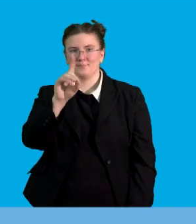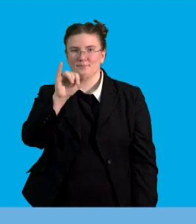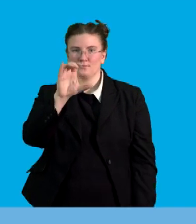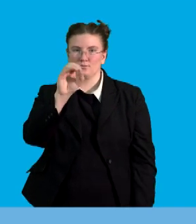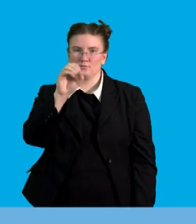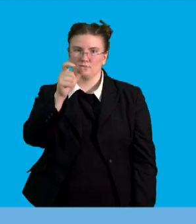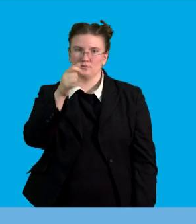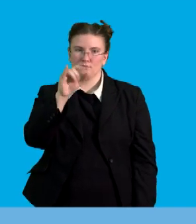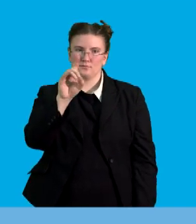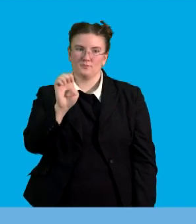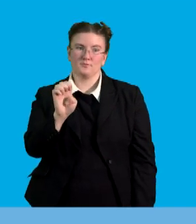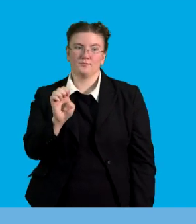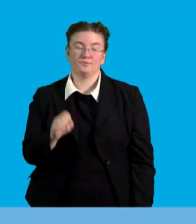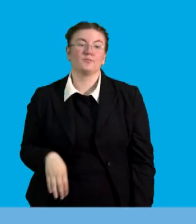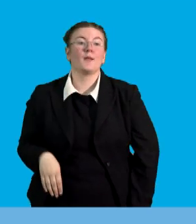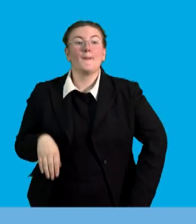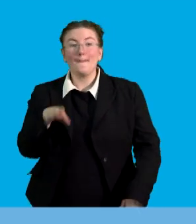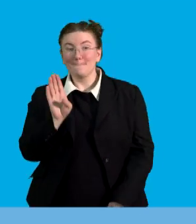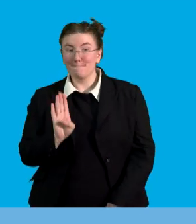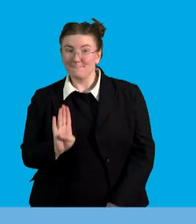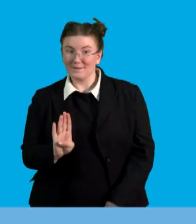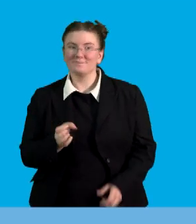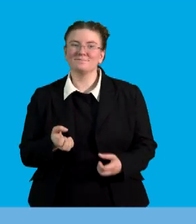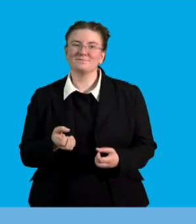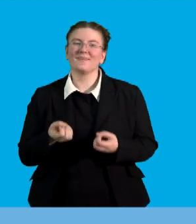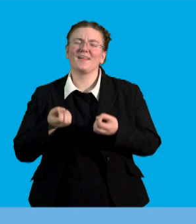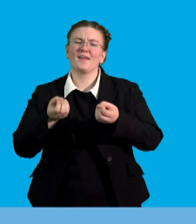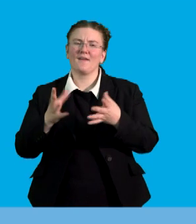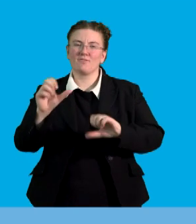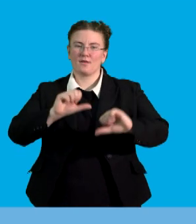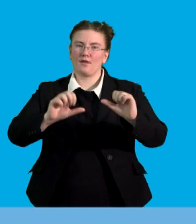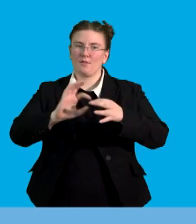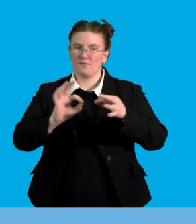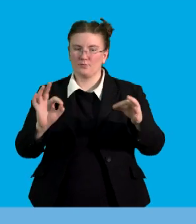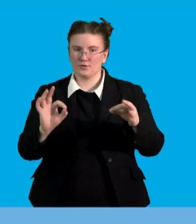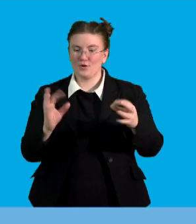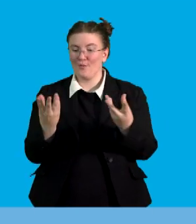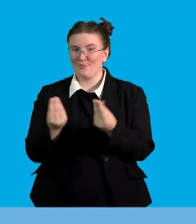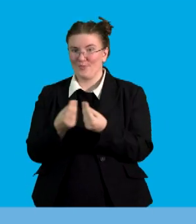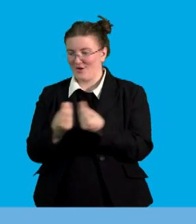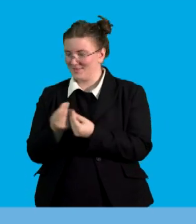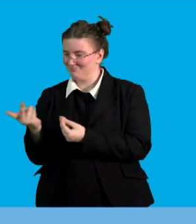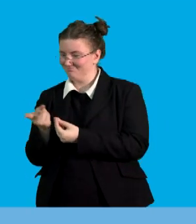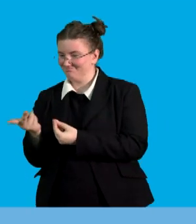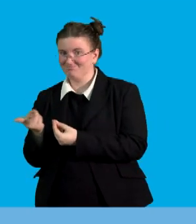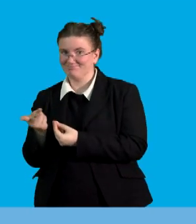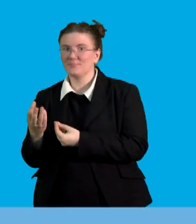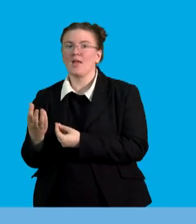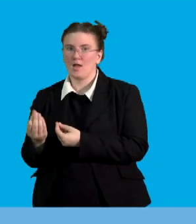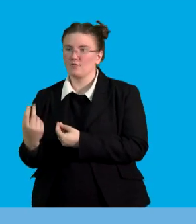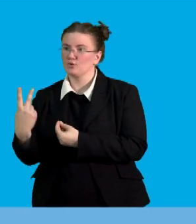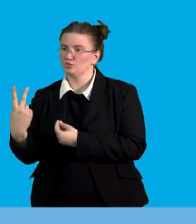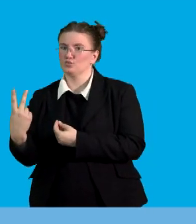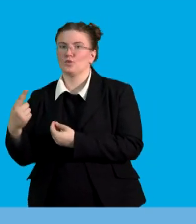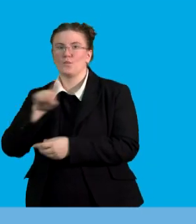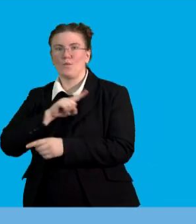B says, give the chemical formula of the two products. Remember, products are written on the right-hand side of the arrow, and there's two of